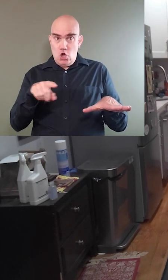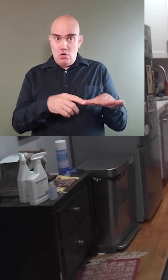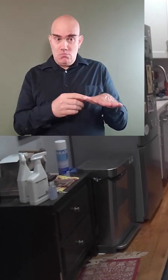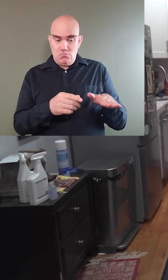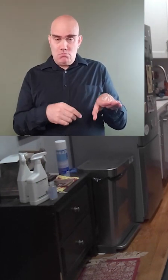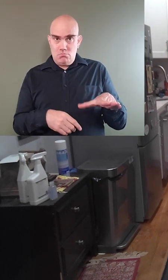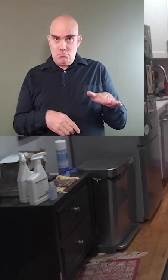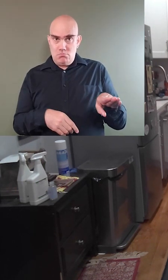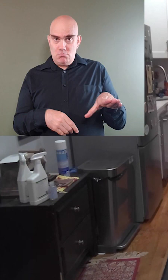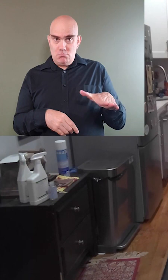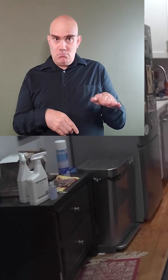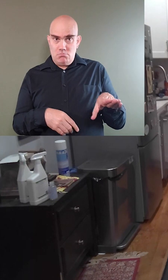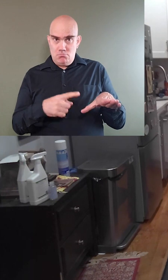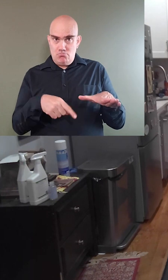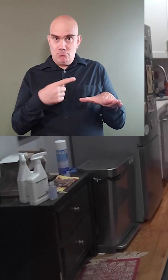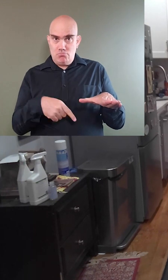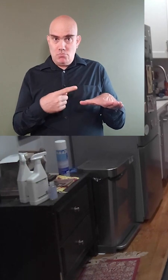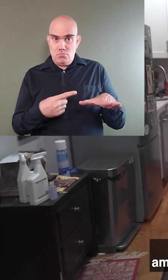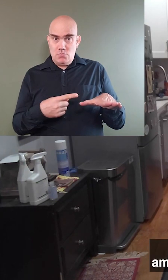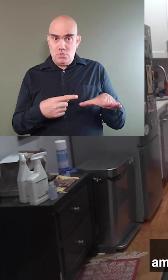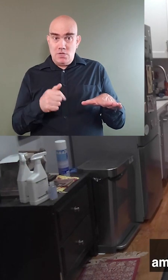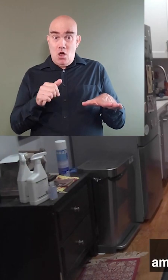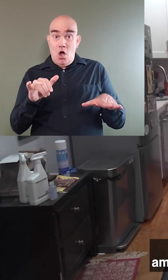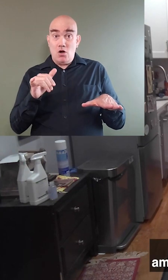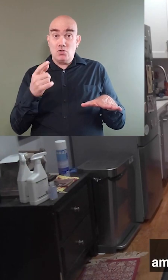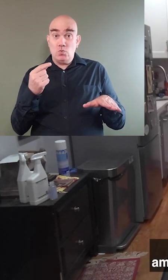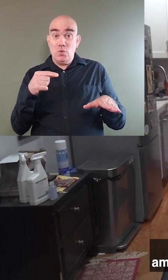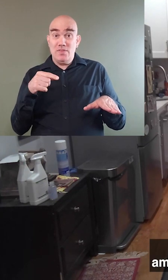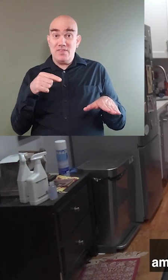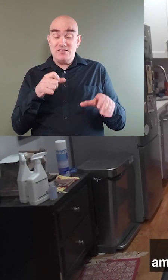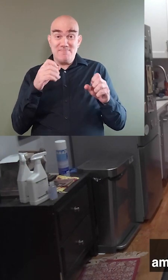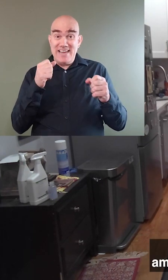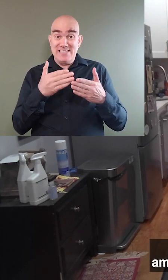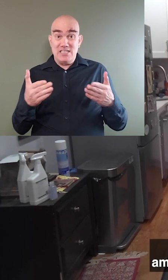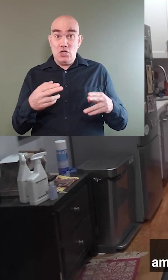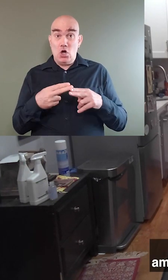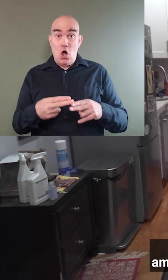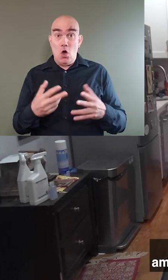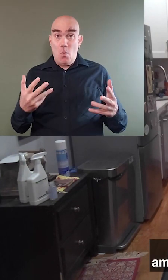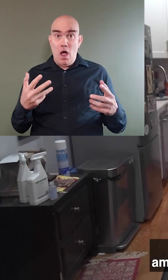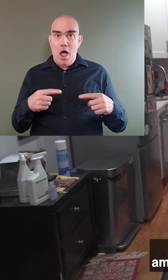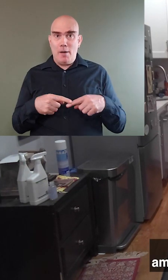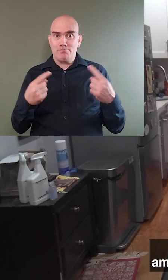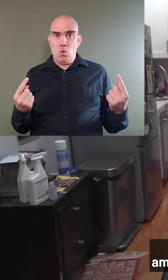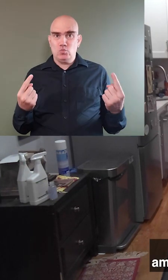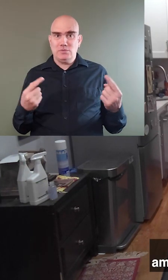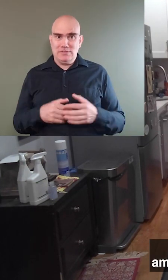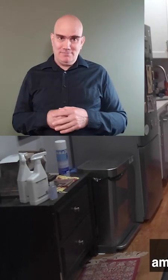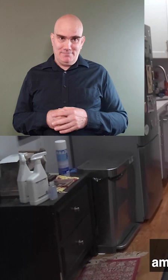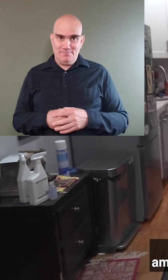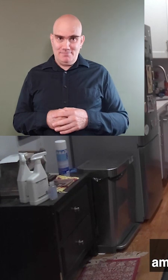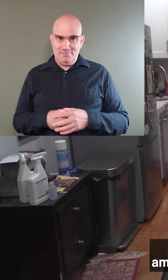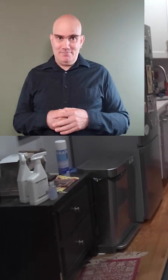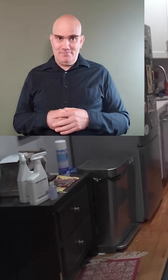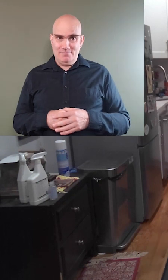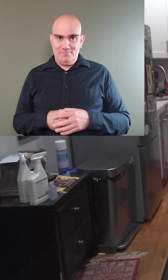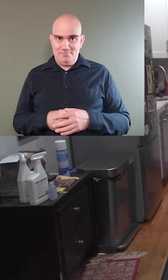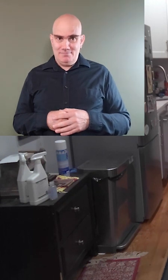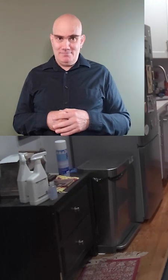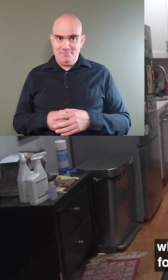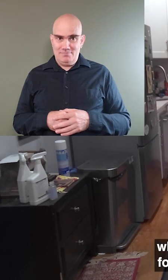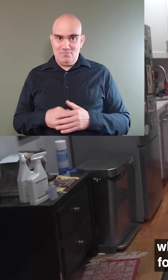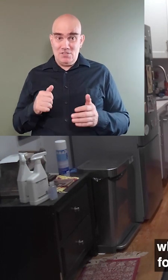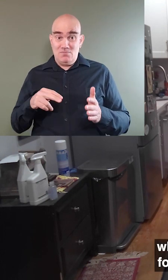circumlocute, go in a circle, and it can also do this amazing thing called a